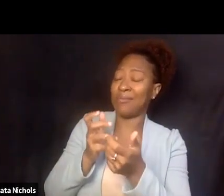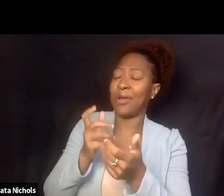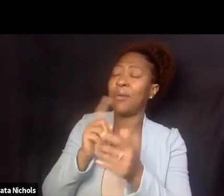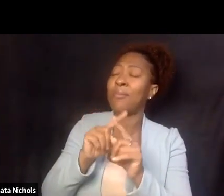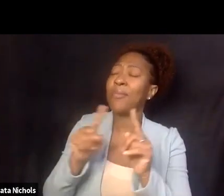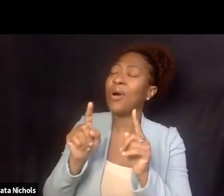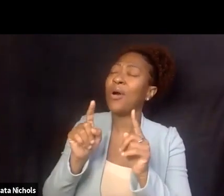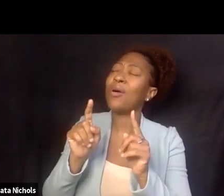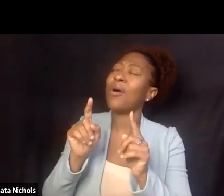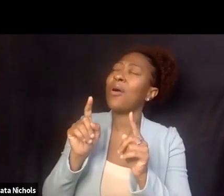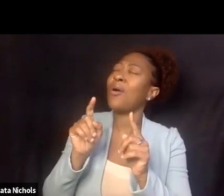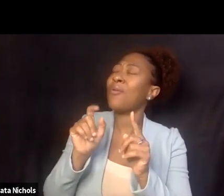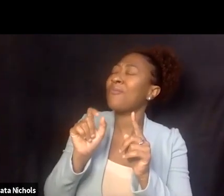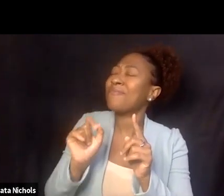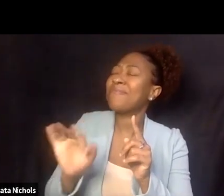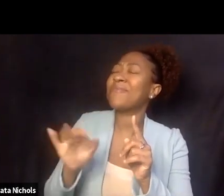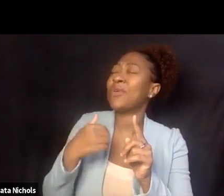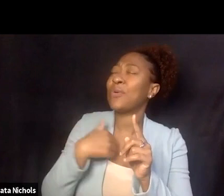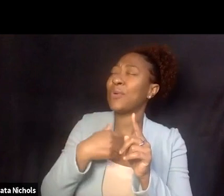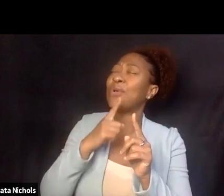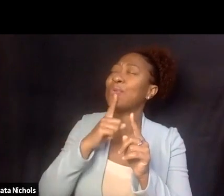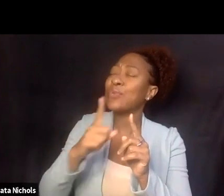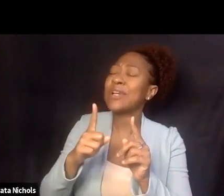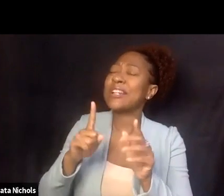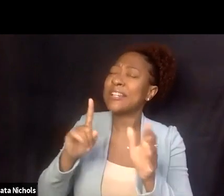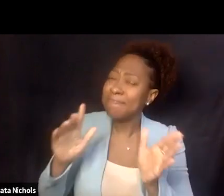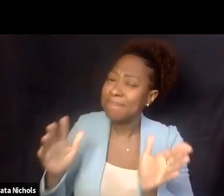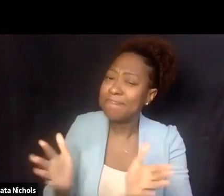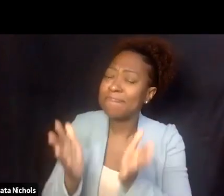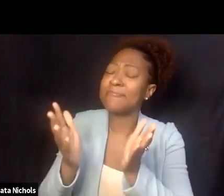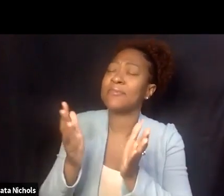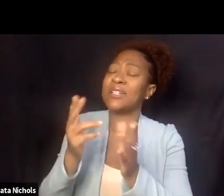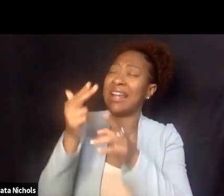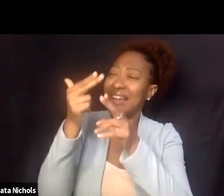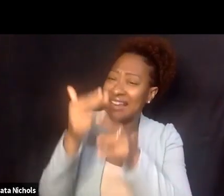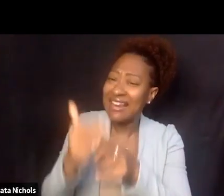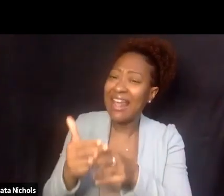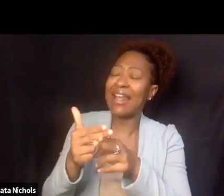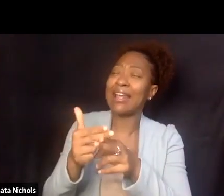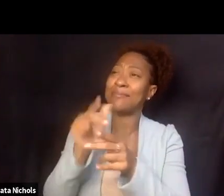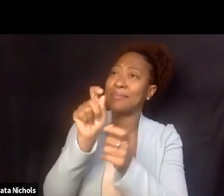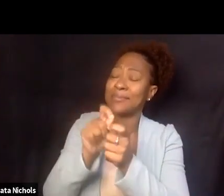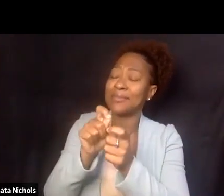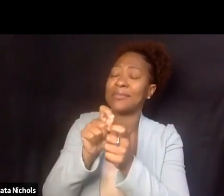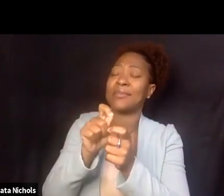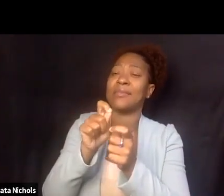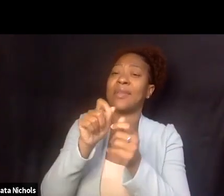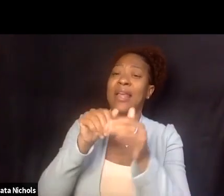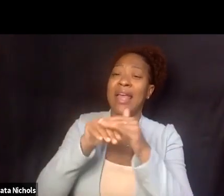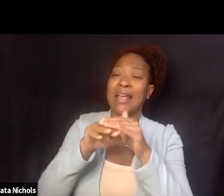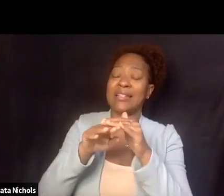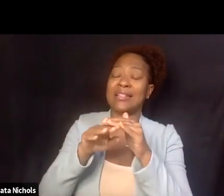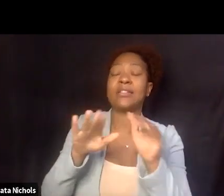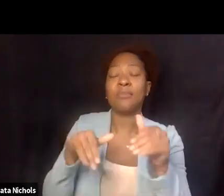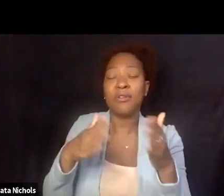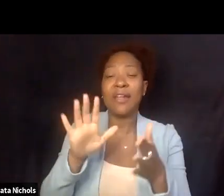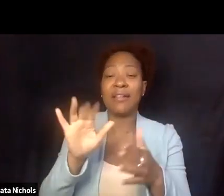to push even harder and maybe start naming some ways to provide access? That said, I'm